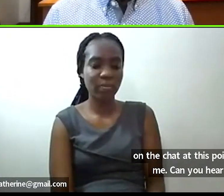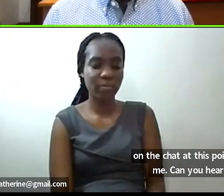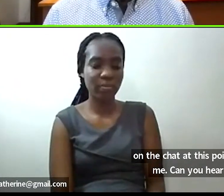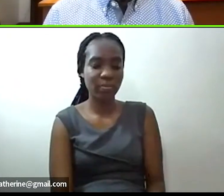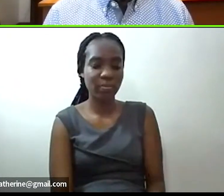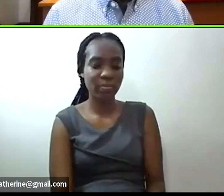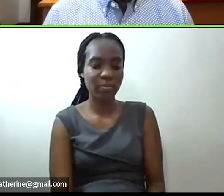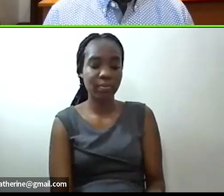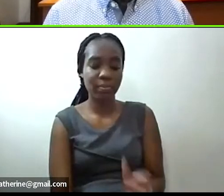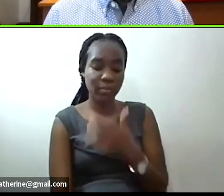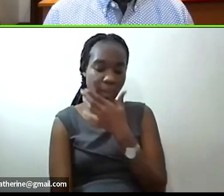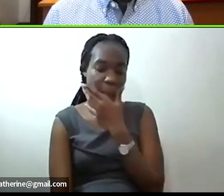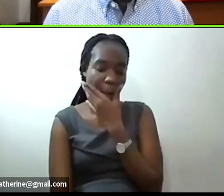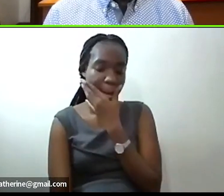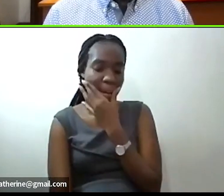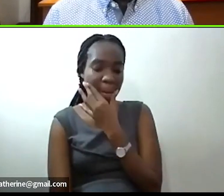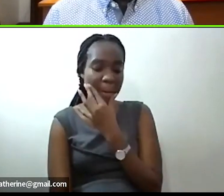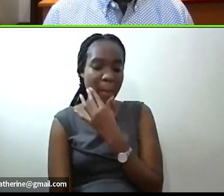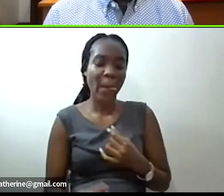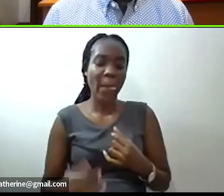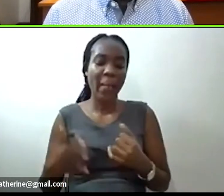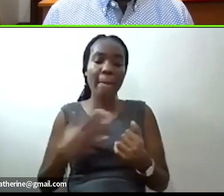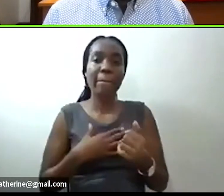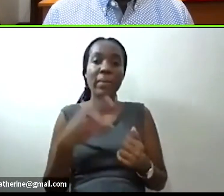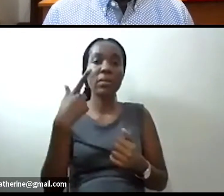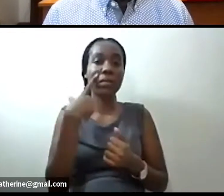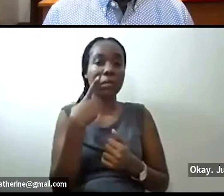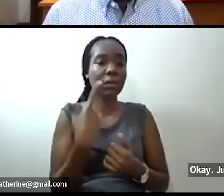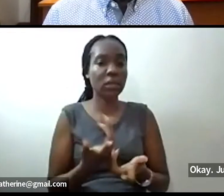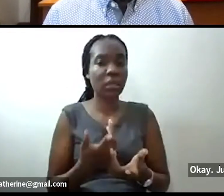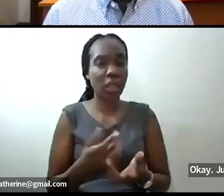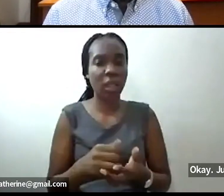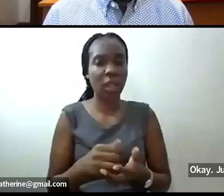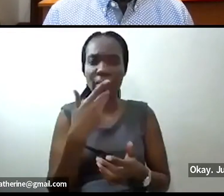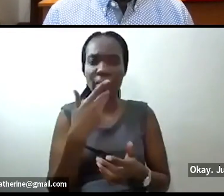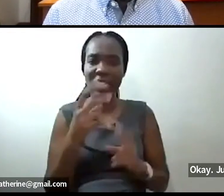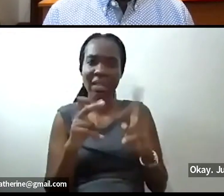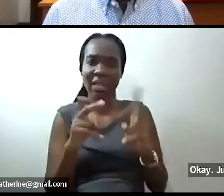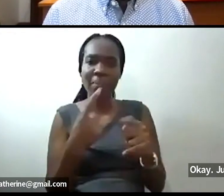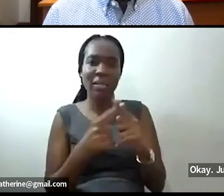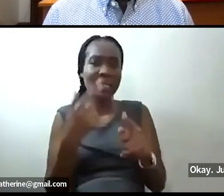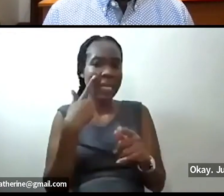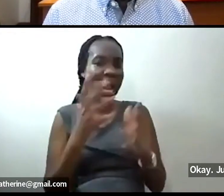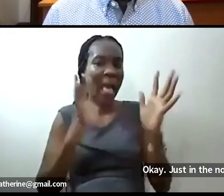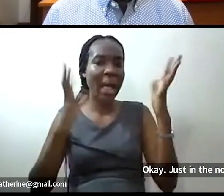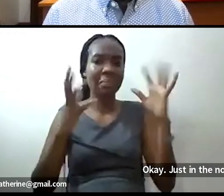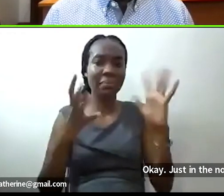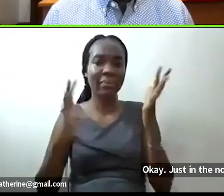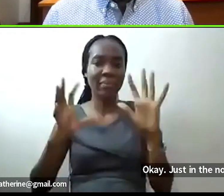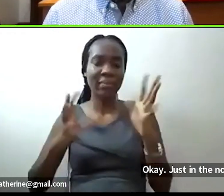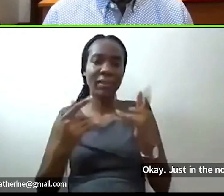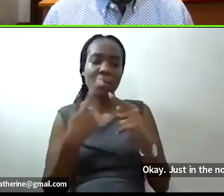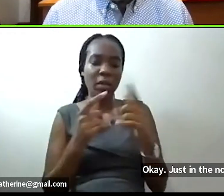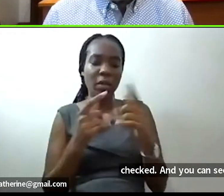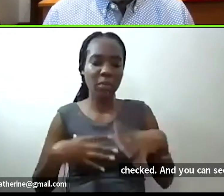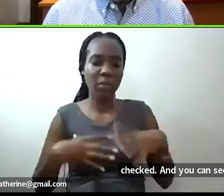Okay. I've just seen the notice that my whatever needs to be checked, and you can see the claps that are coming. Anyway, some people are asking whether